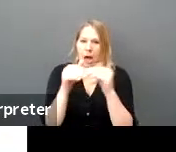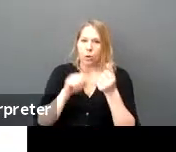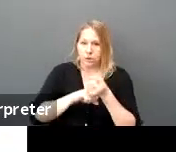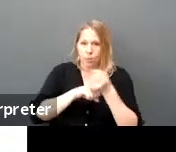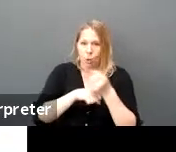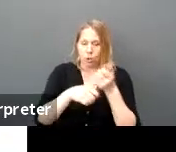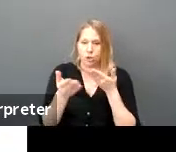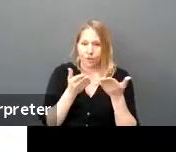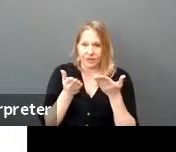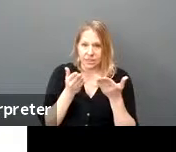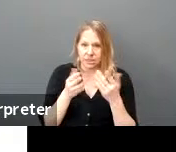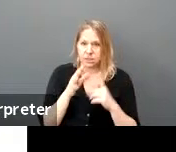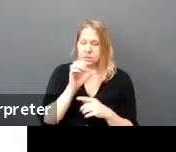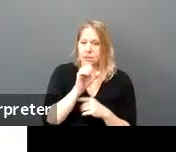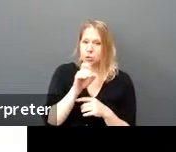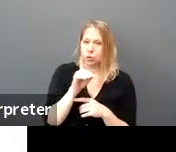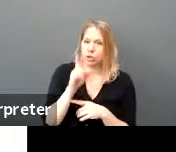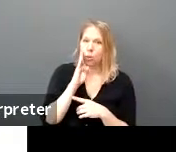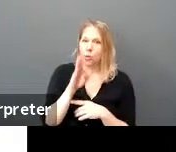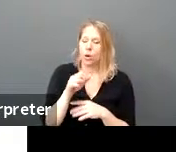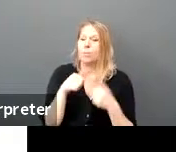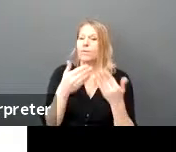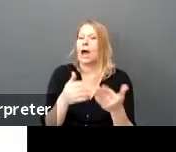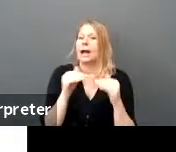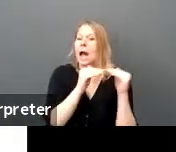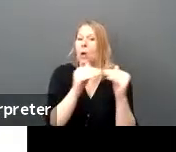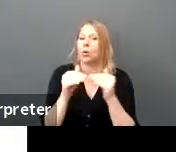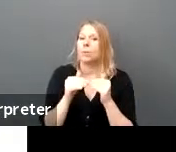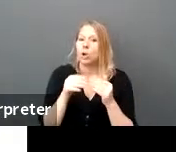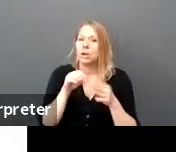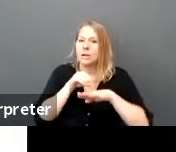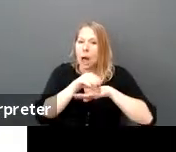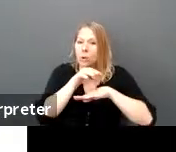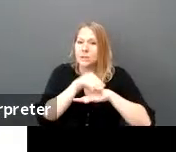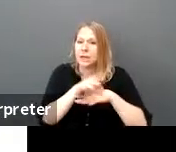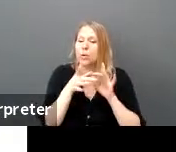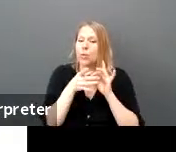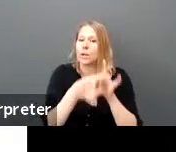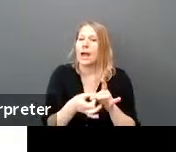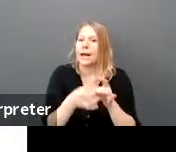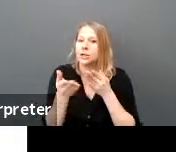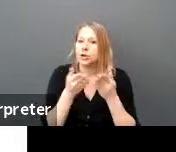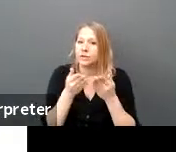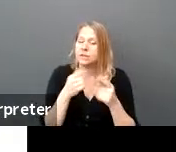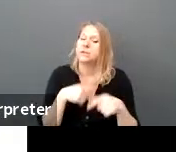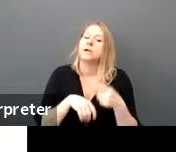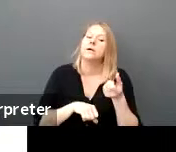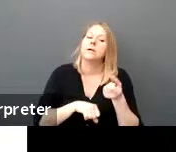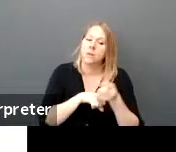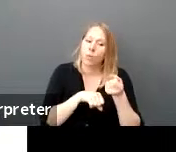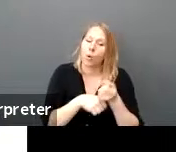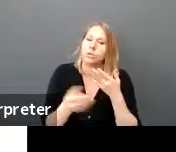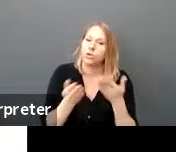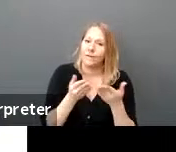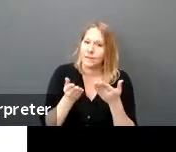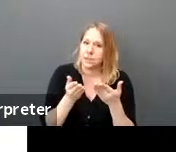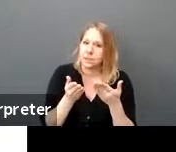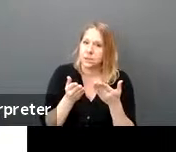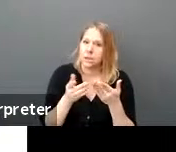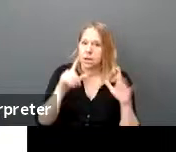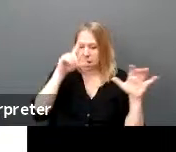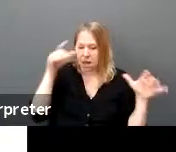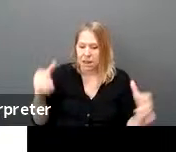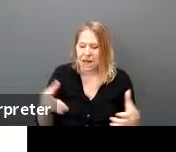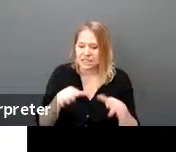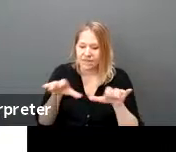Equitable support services. Special school district will provide equitable counseling and related services and support services. The